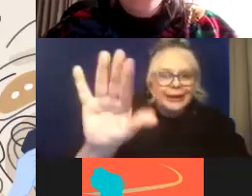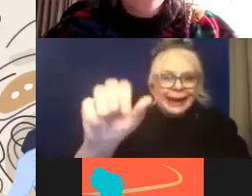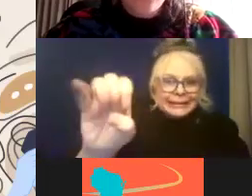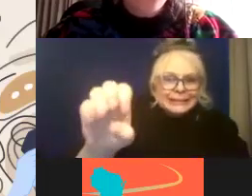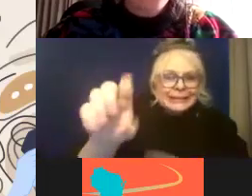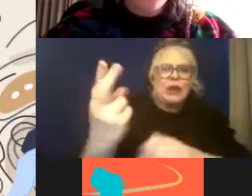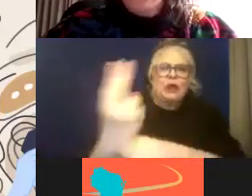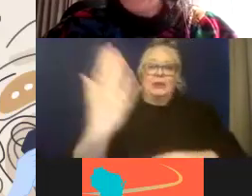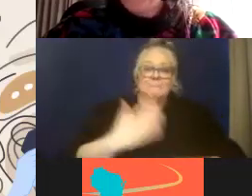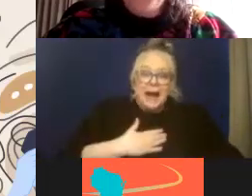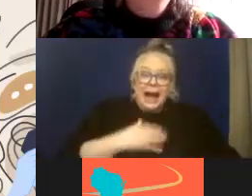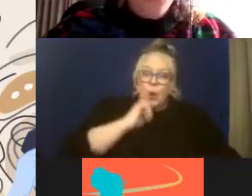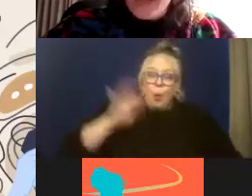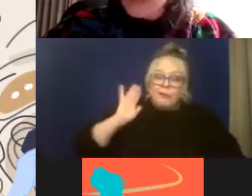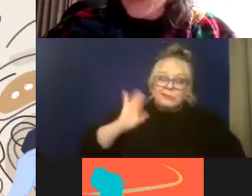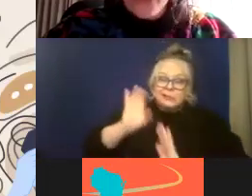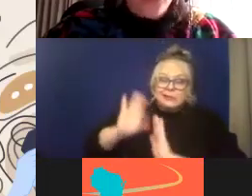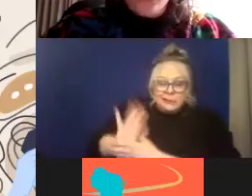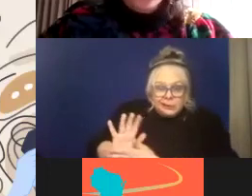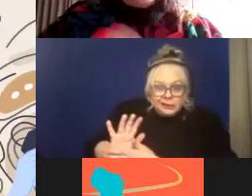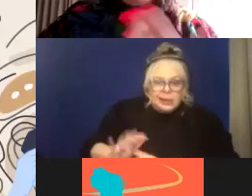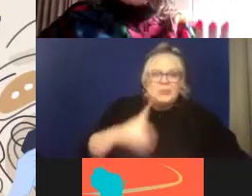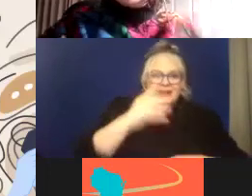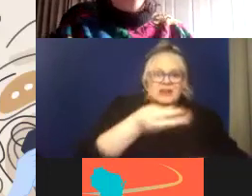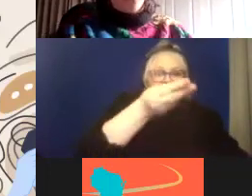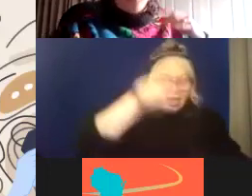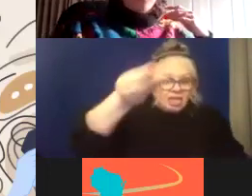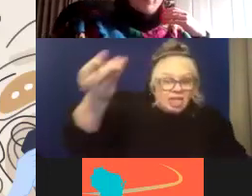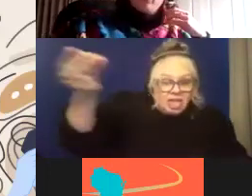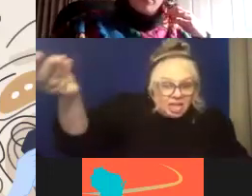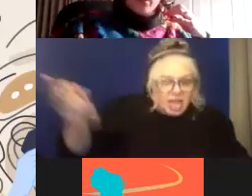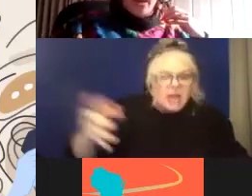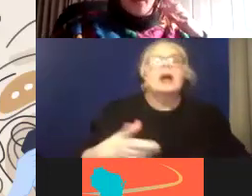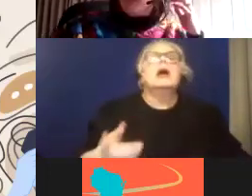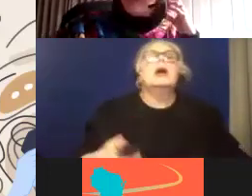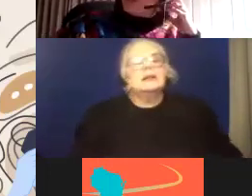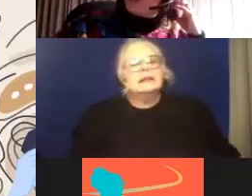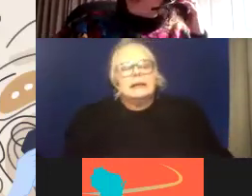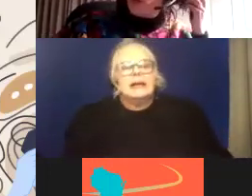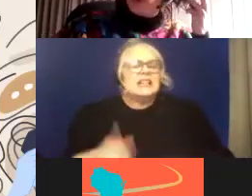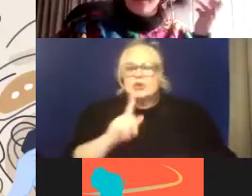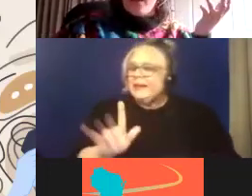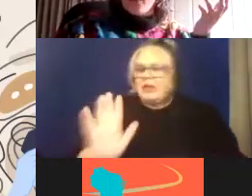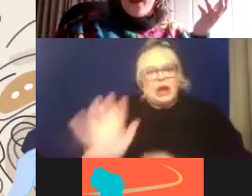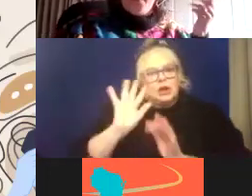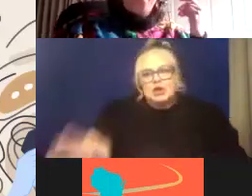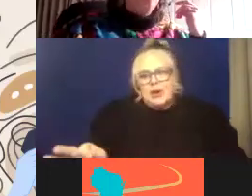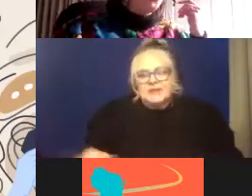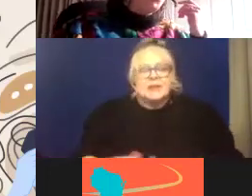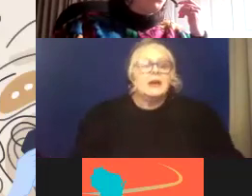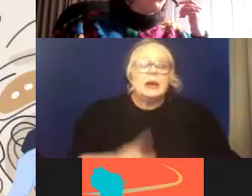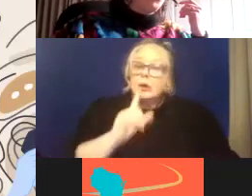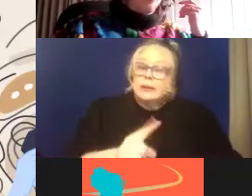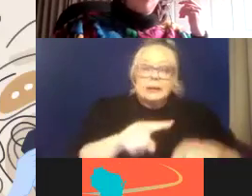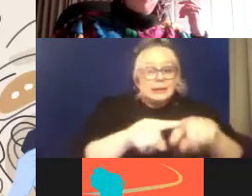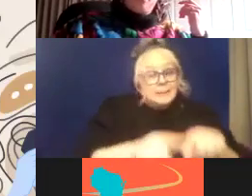So this is kind of one of those things where you're just going to process with the survivor what works best for them, and it might change for them over time as well.